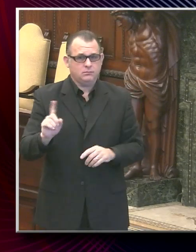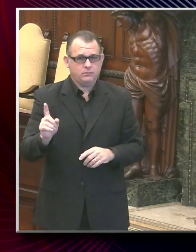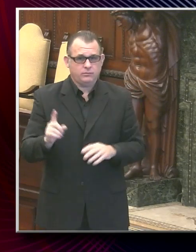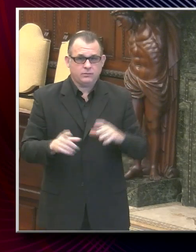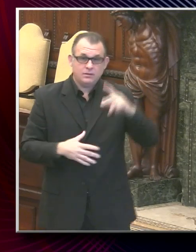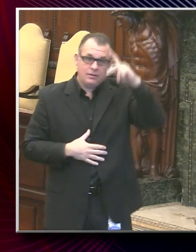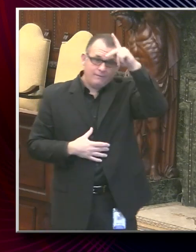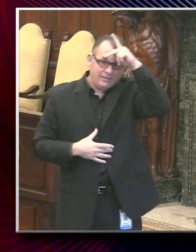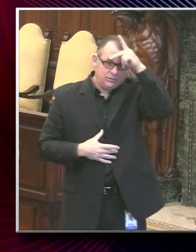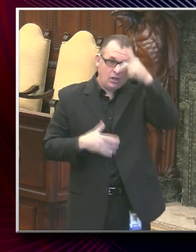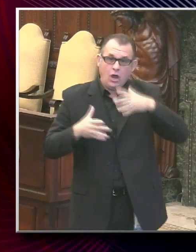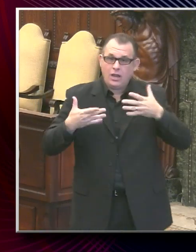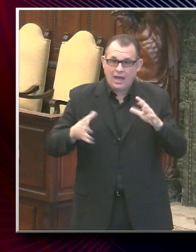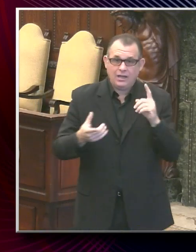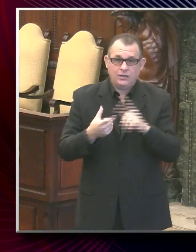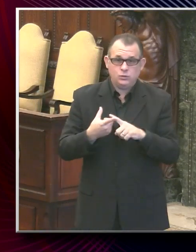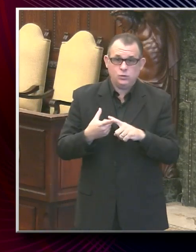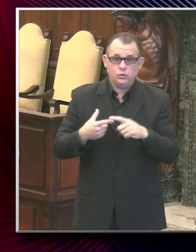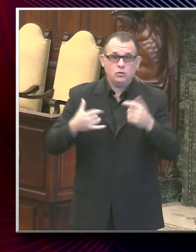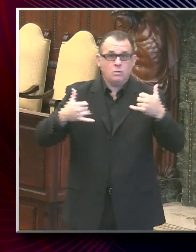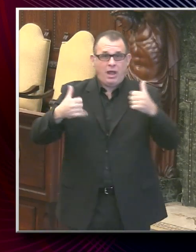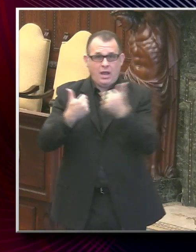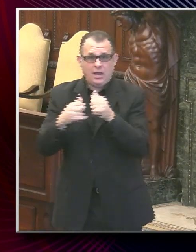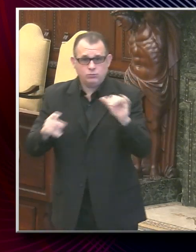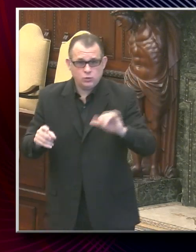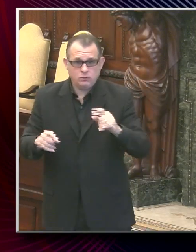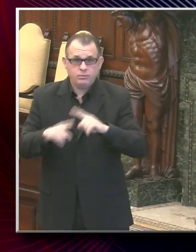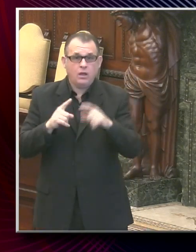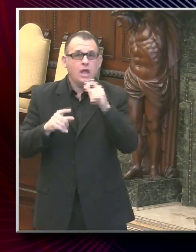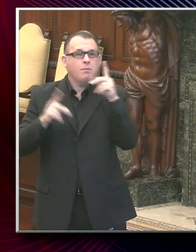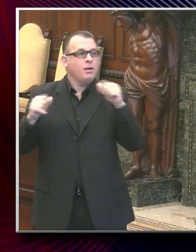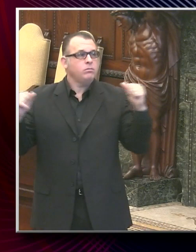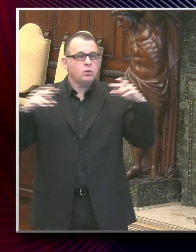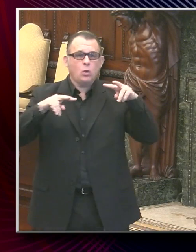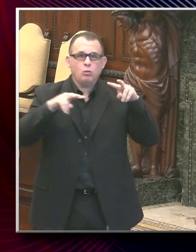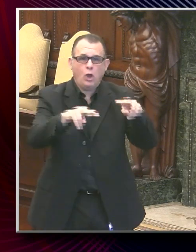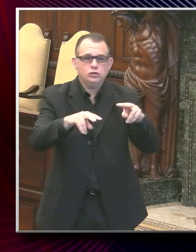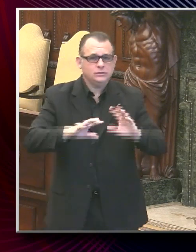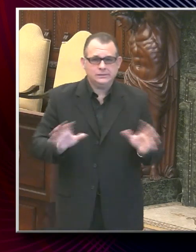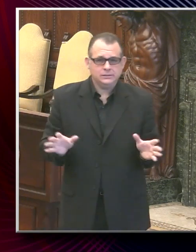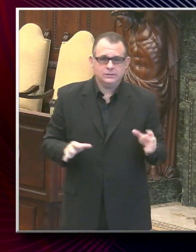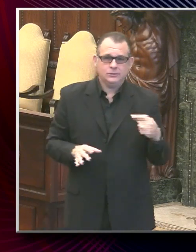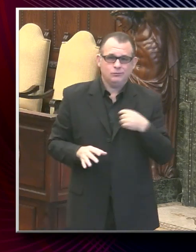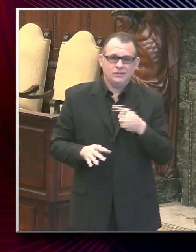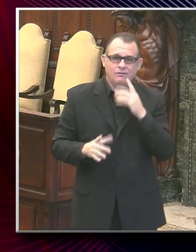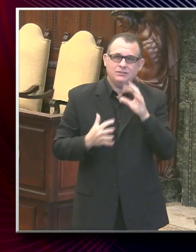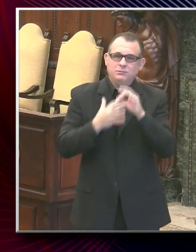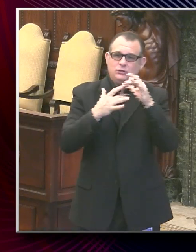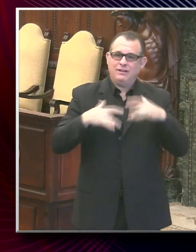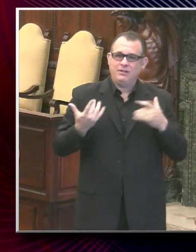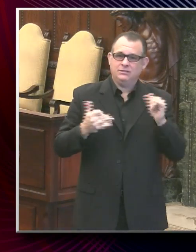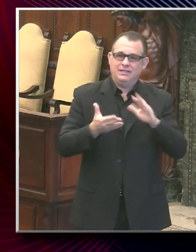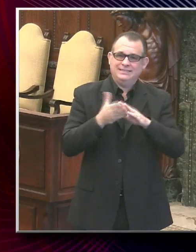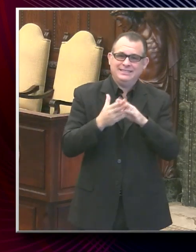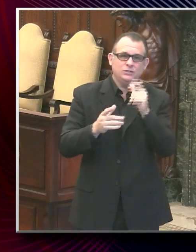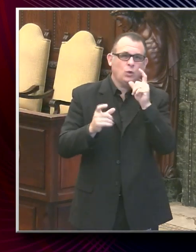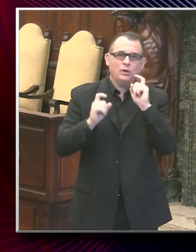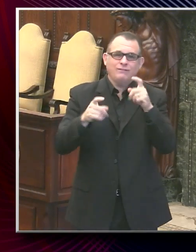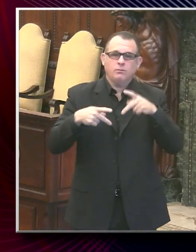play, although without crowds. Those are special events that that the city wouldn't permit on a regular basis.